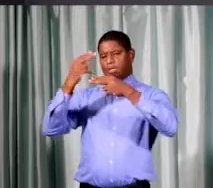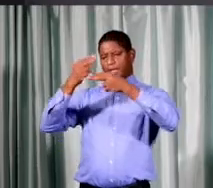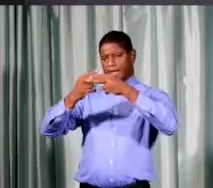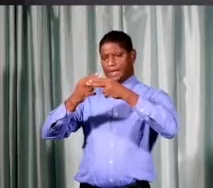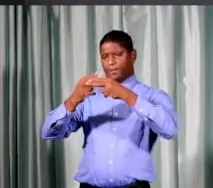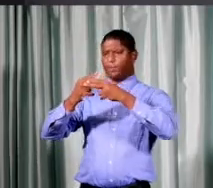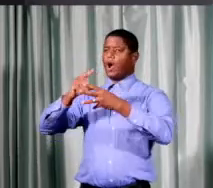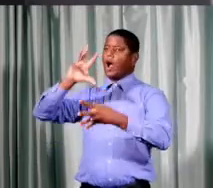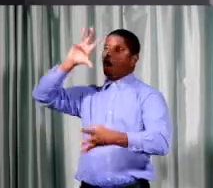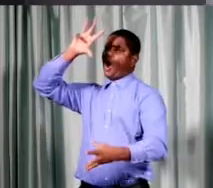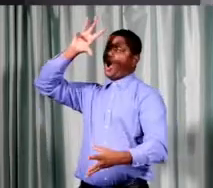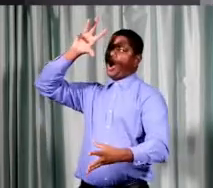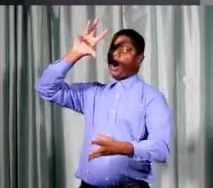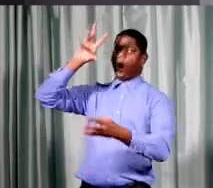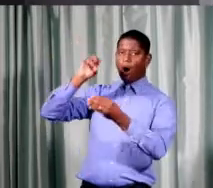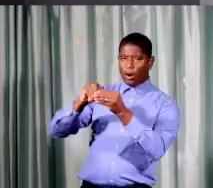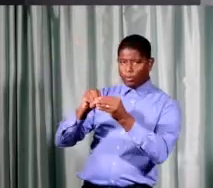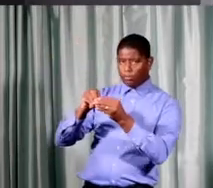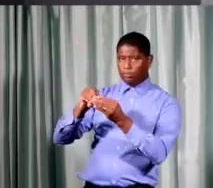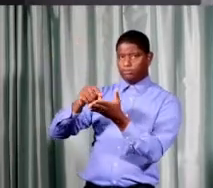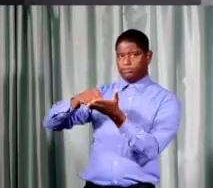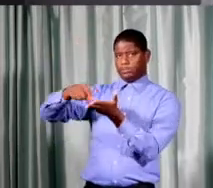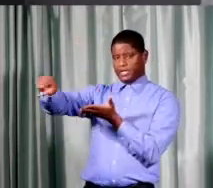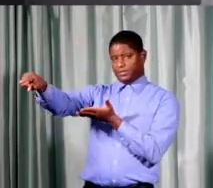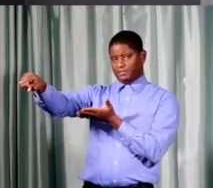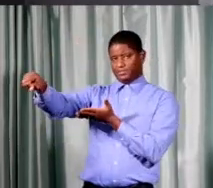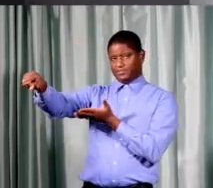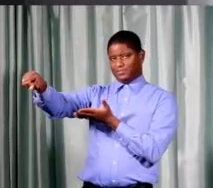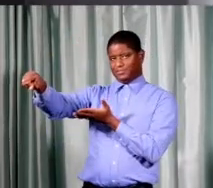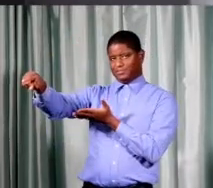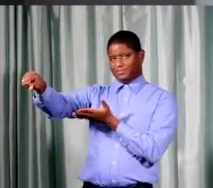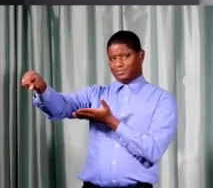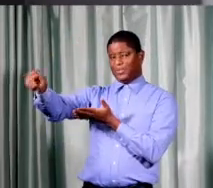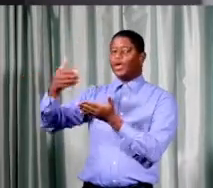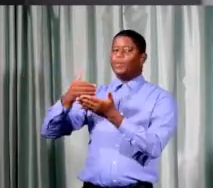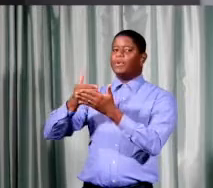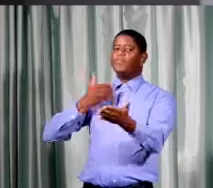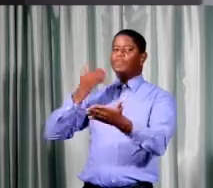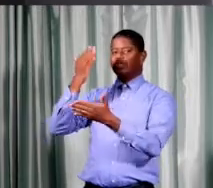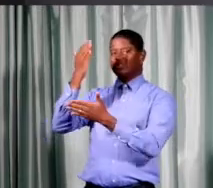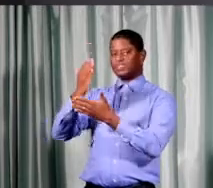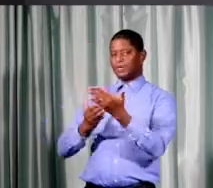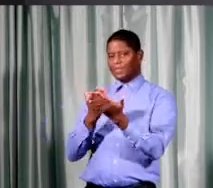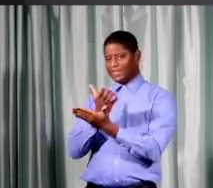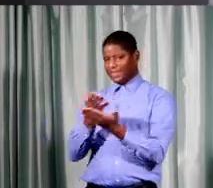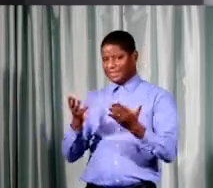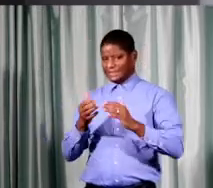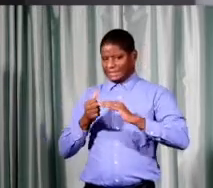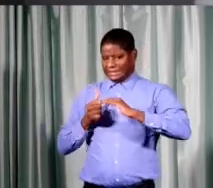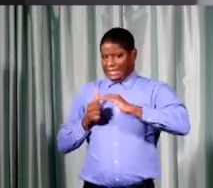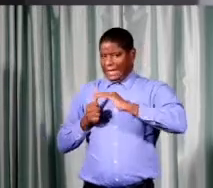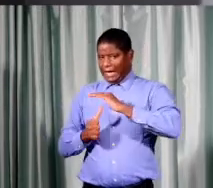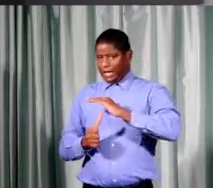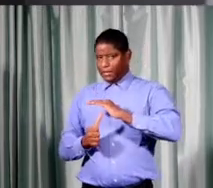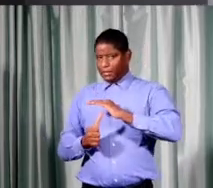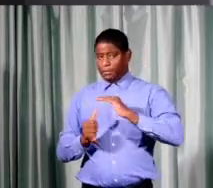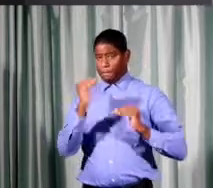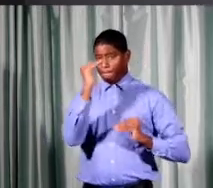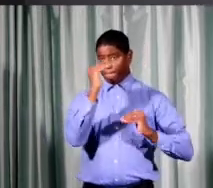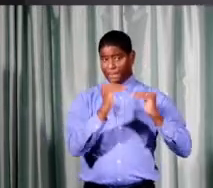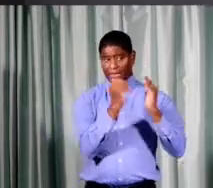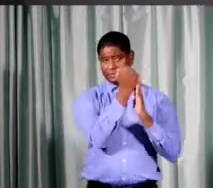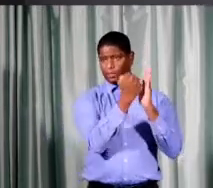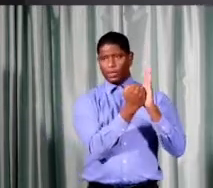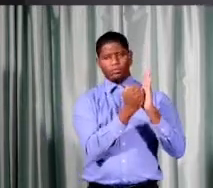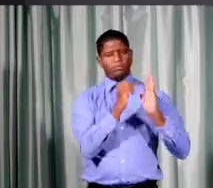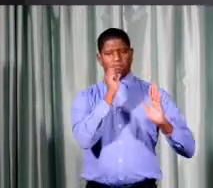Because we know you don't look at the balance sheet. We know you look here. So these things at the bottom, what they call